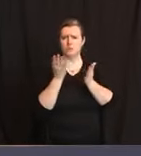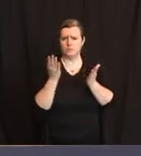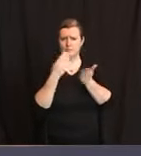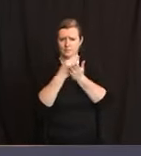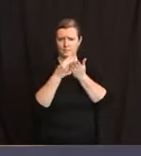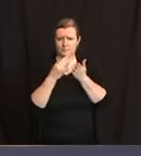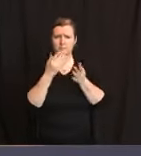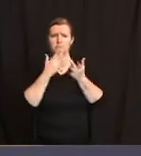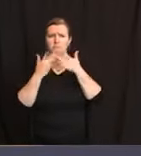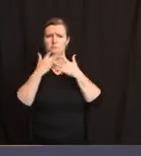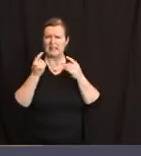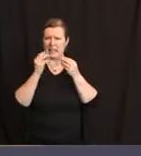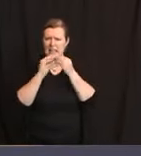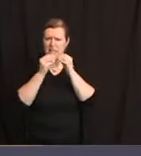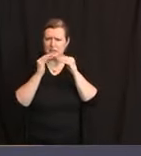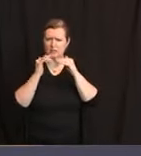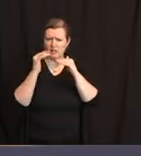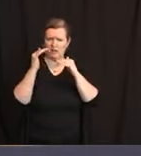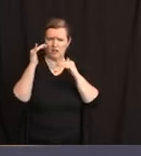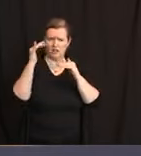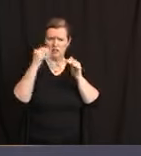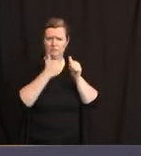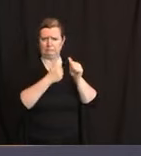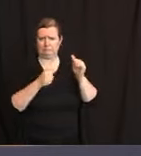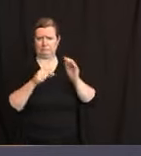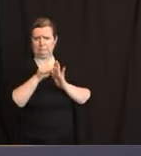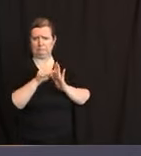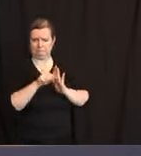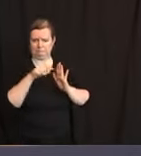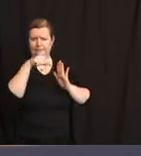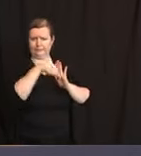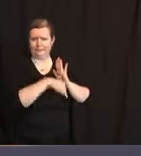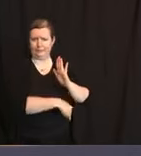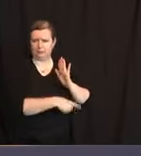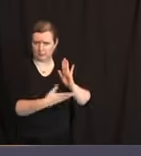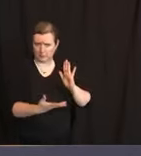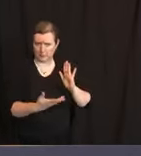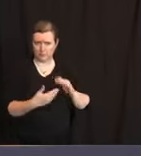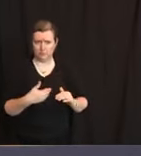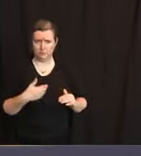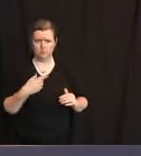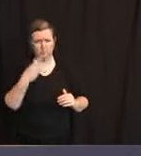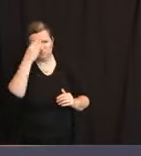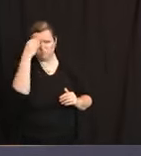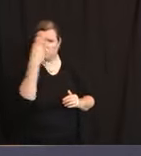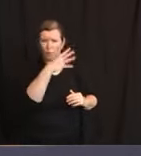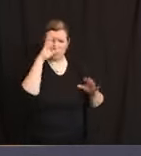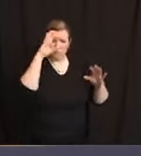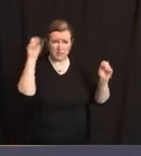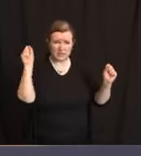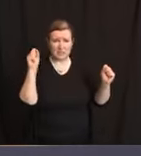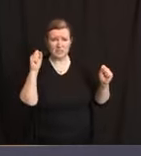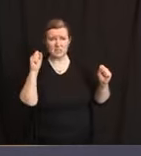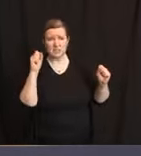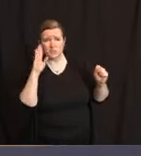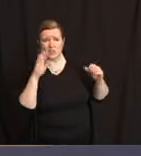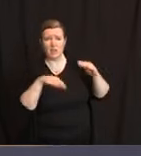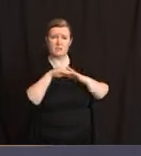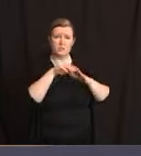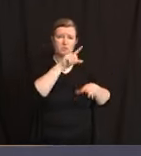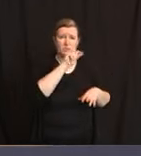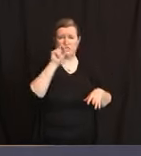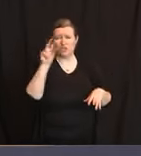you had previously told President Trump that could get as high as 20 to 30 million. On long-term care, given the concerns and outcomes, do you think